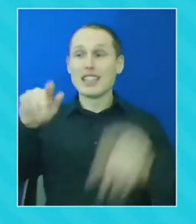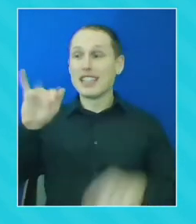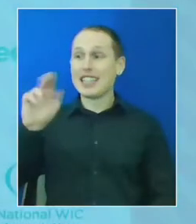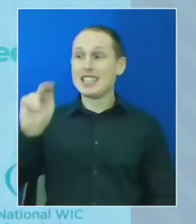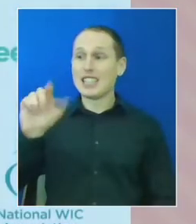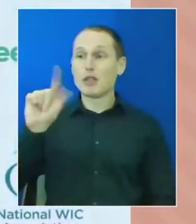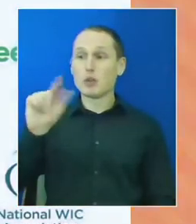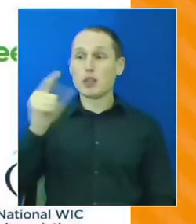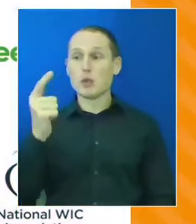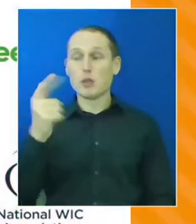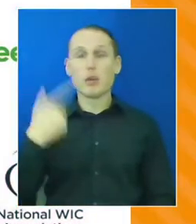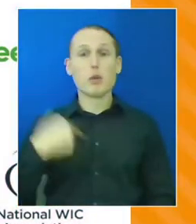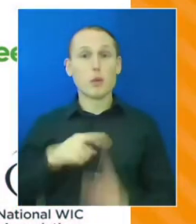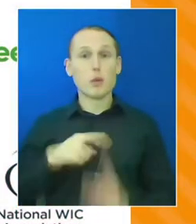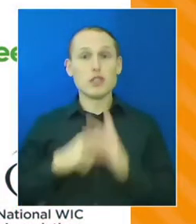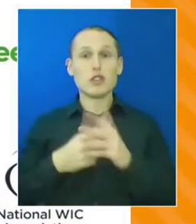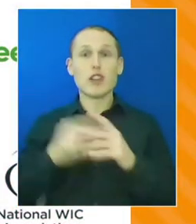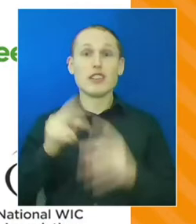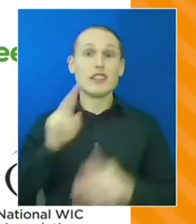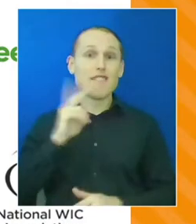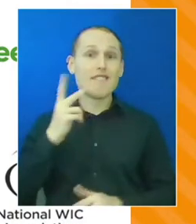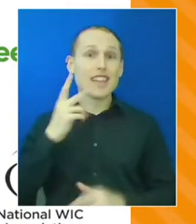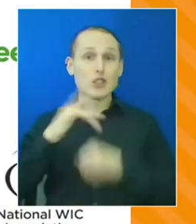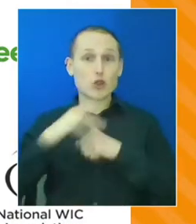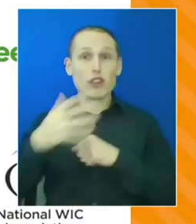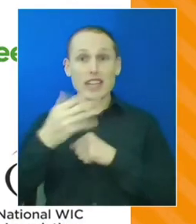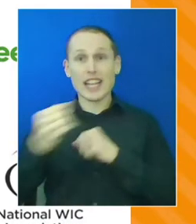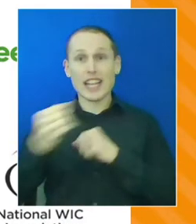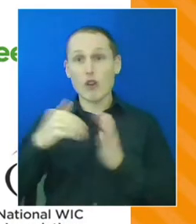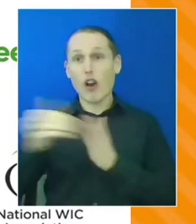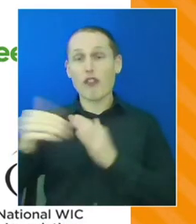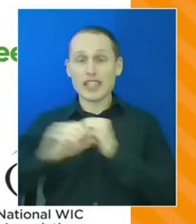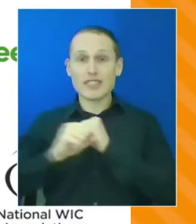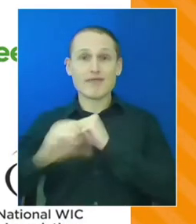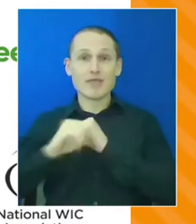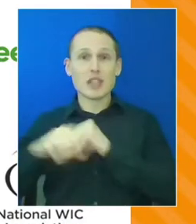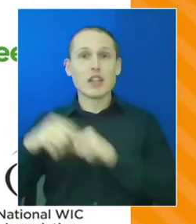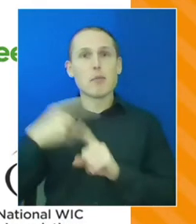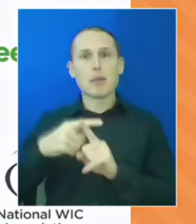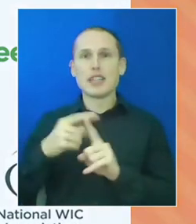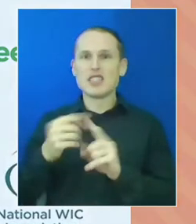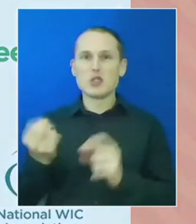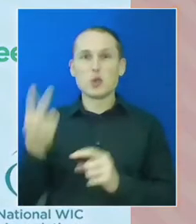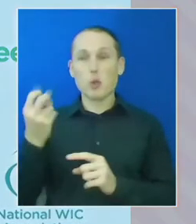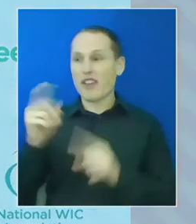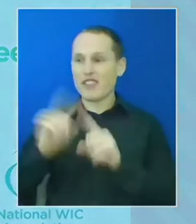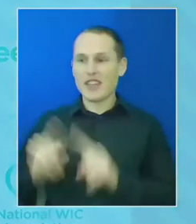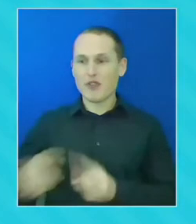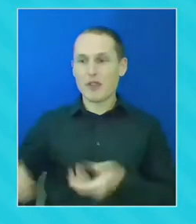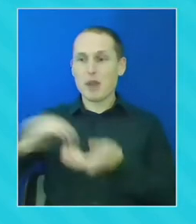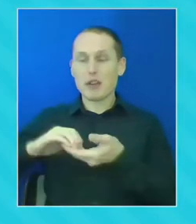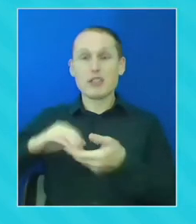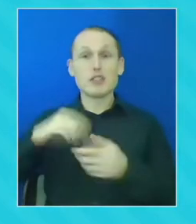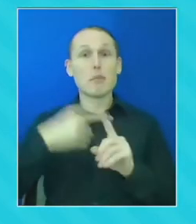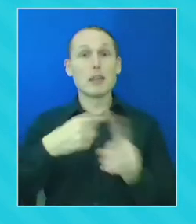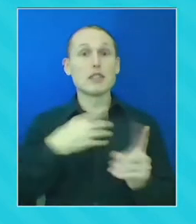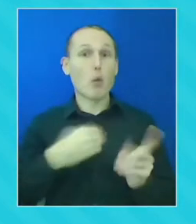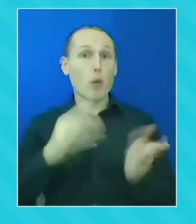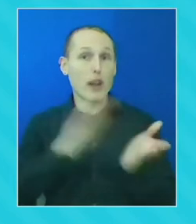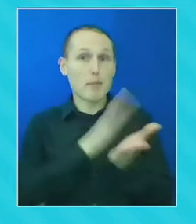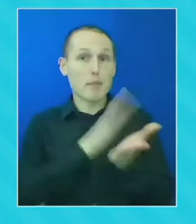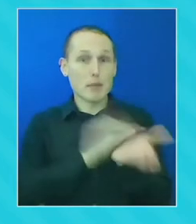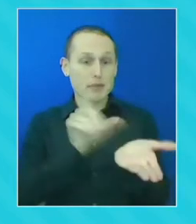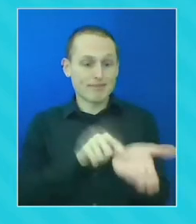Often campaign alongside a dozen founding partners in conjunction with the release of a white paper titled, "Yes, Kids